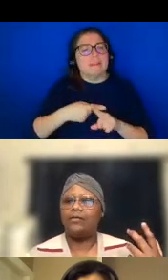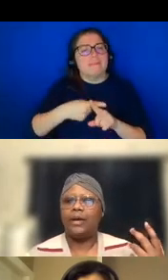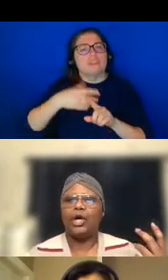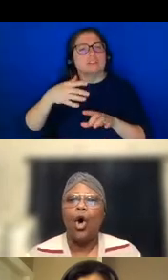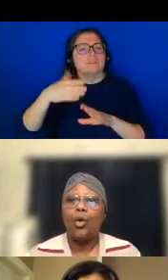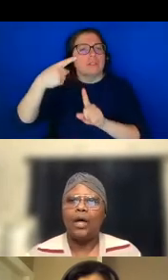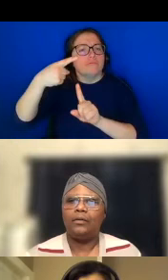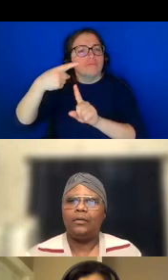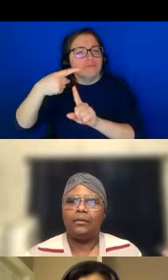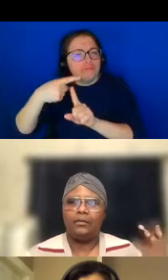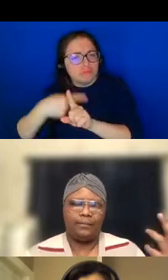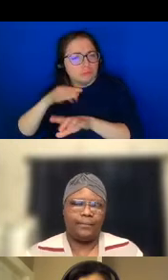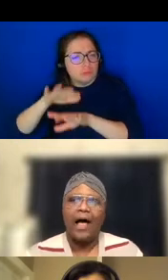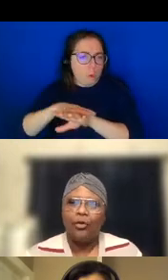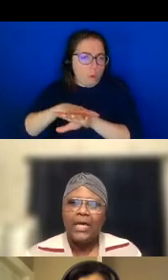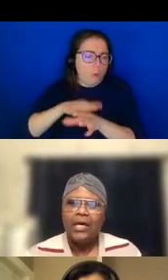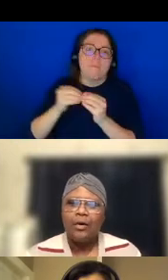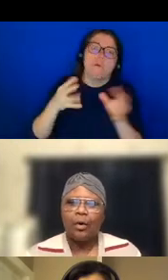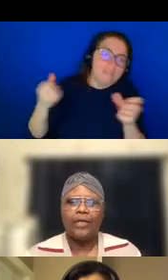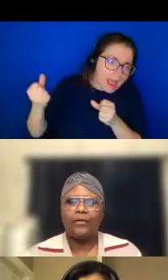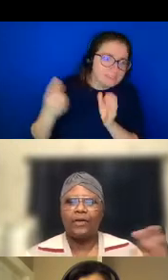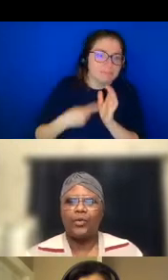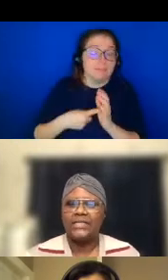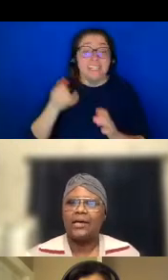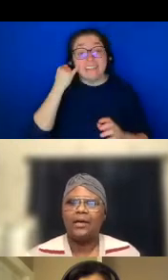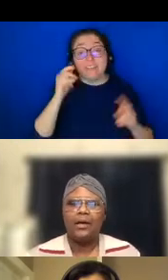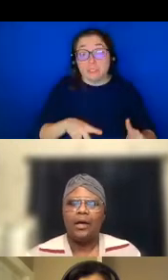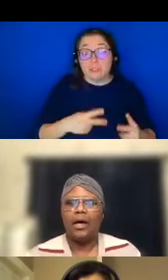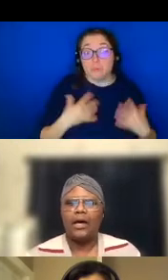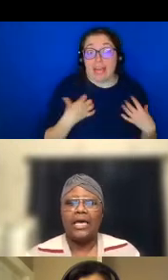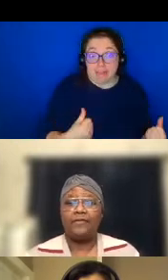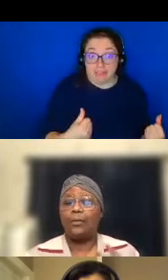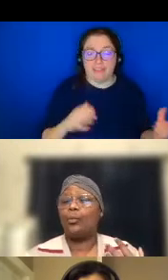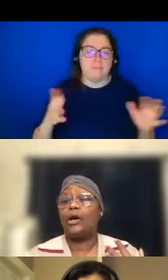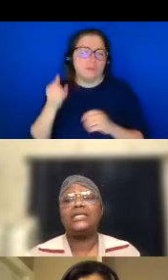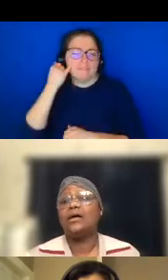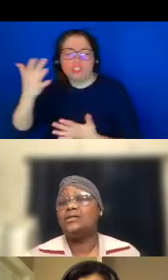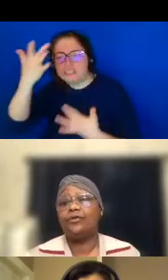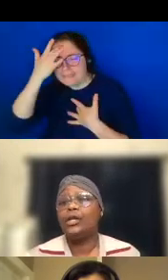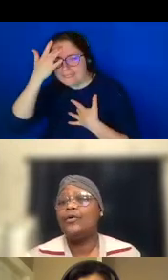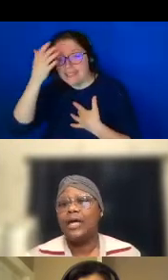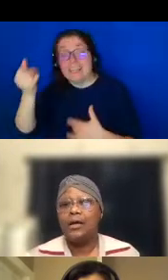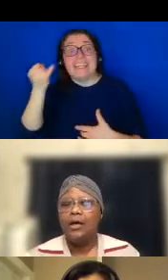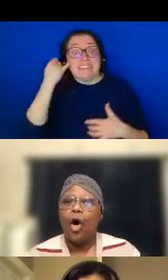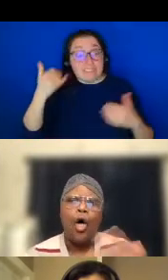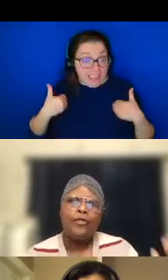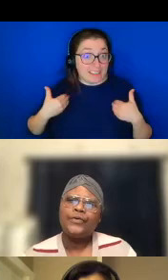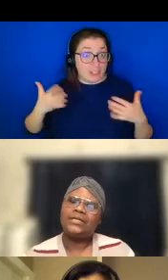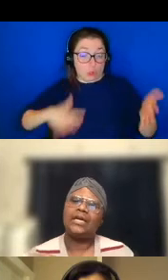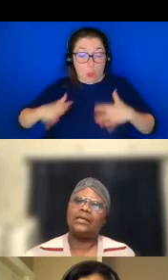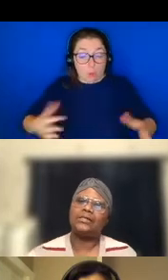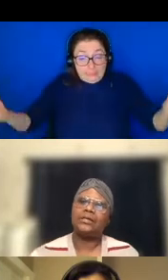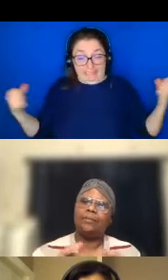whether they were cold, healthy, or whether they were sick, if they were wearing tons of clothing. All